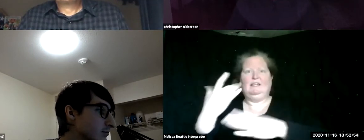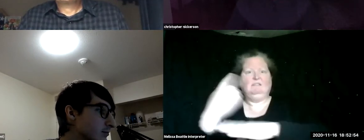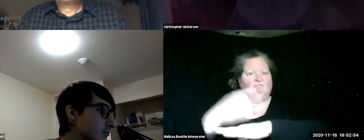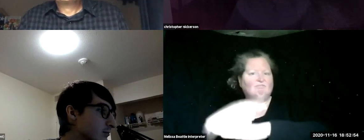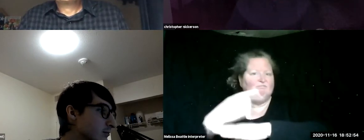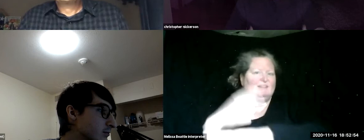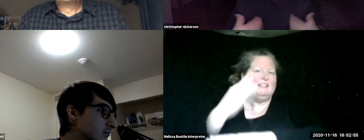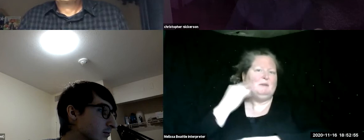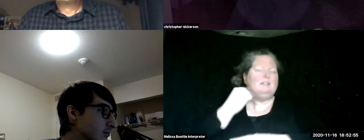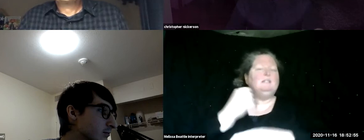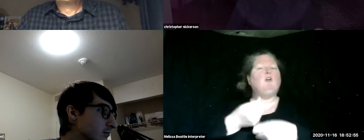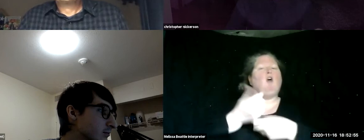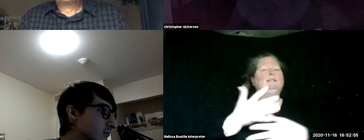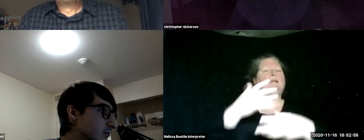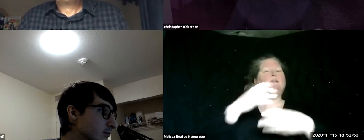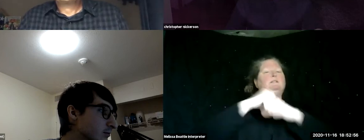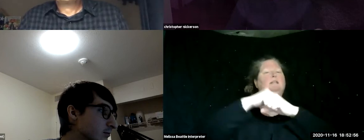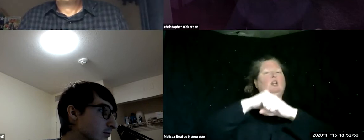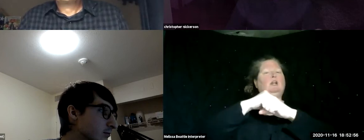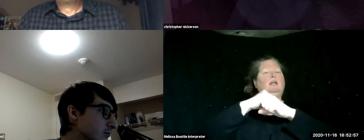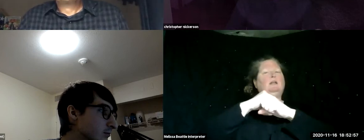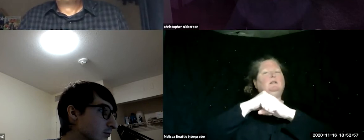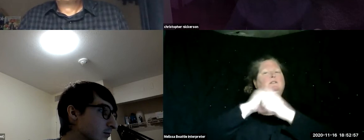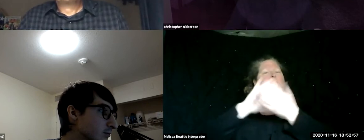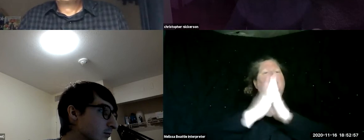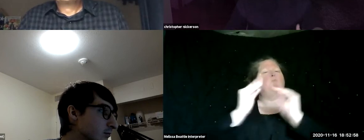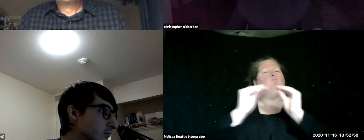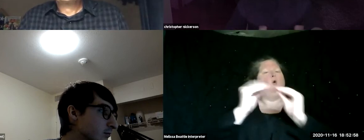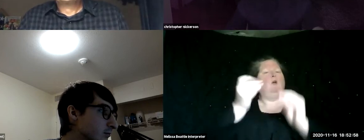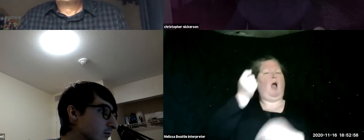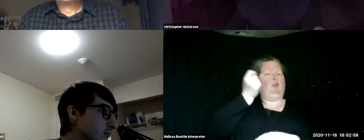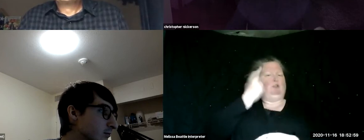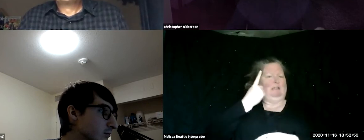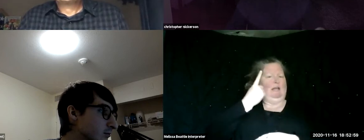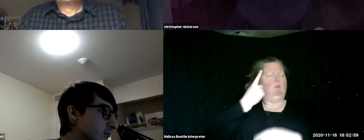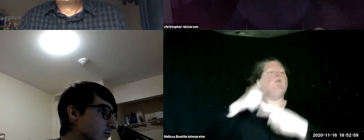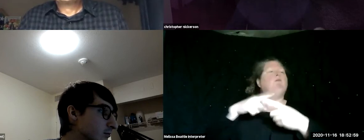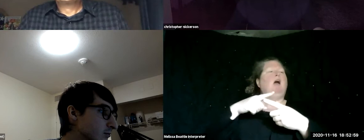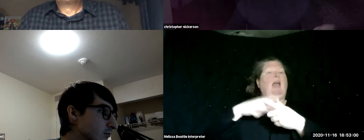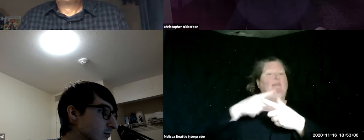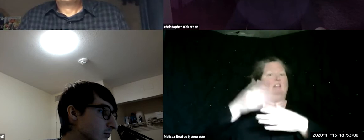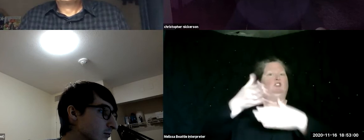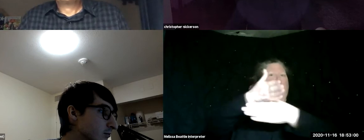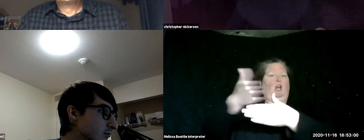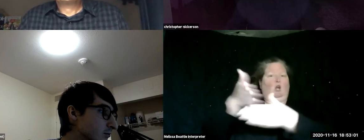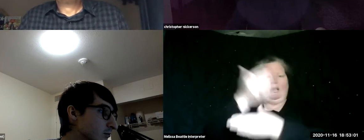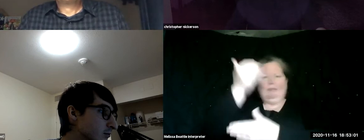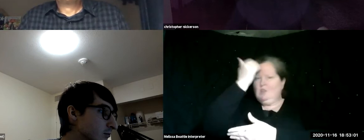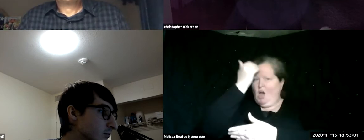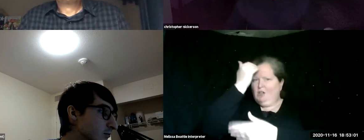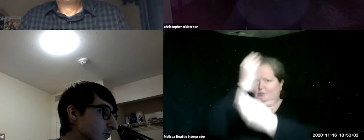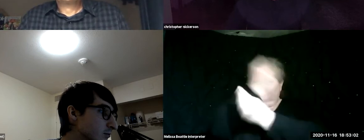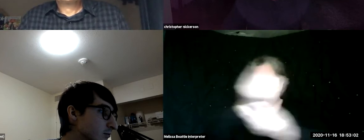security approachable and then sharing people that knowledge and information is really the key to solving it